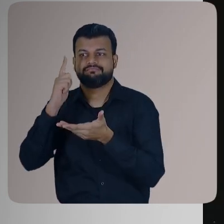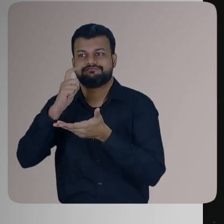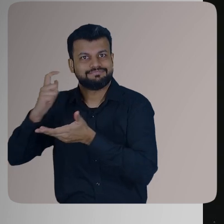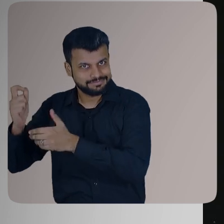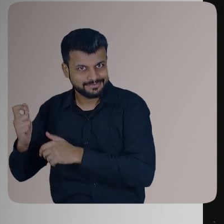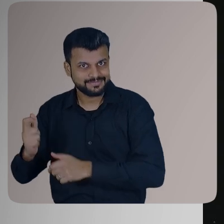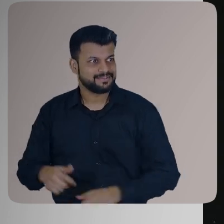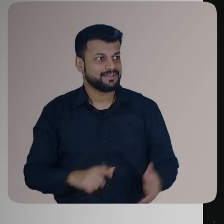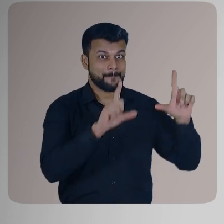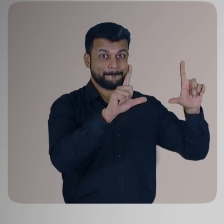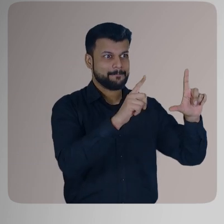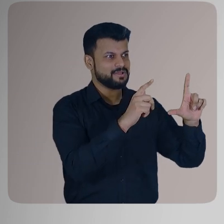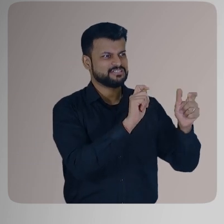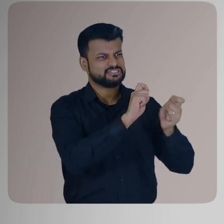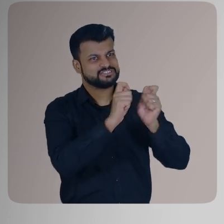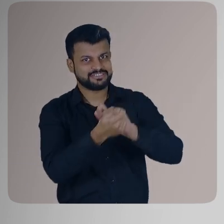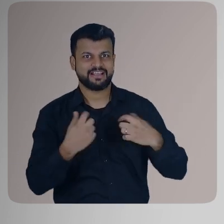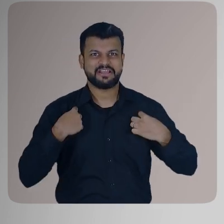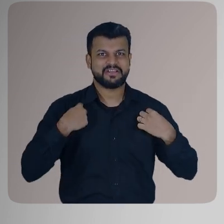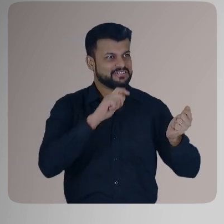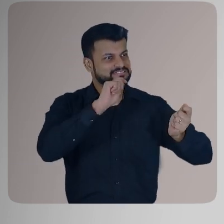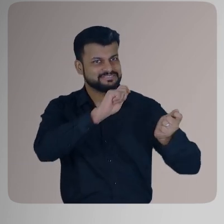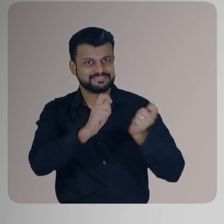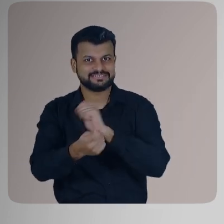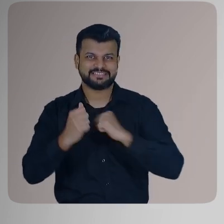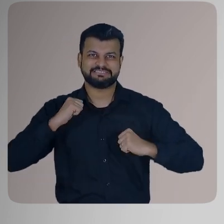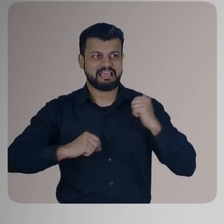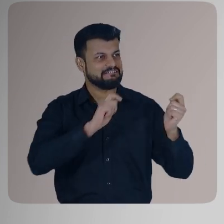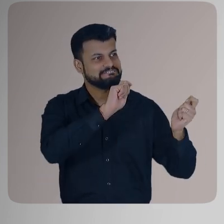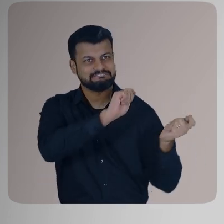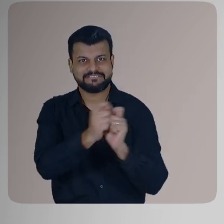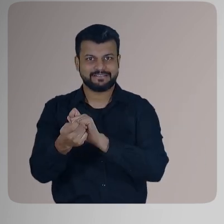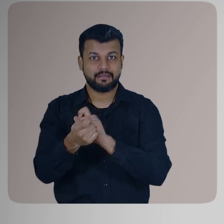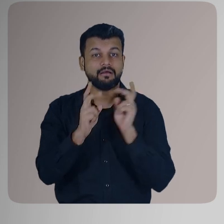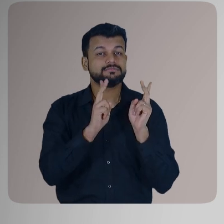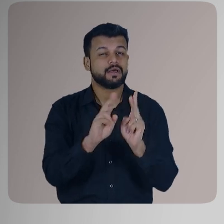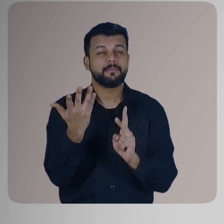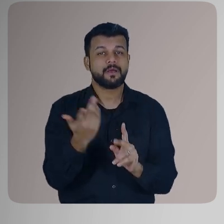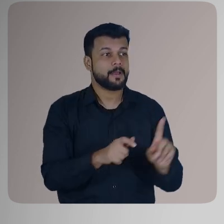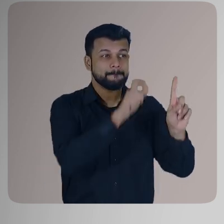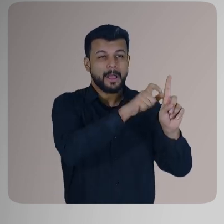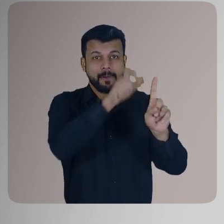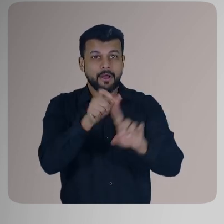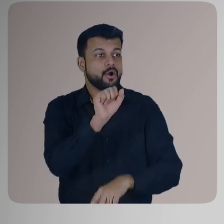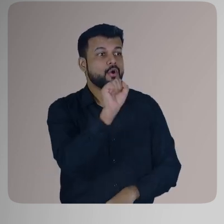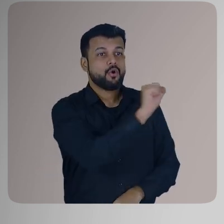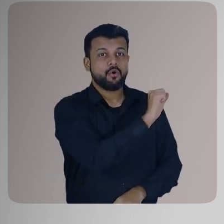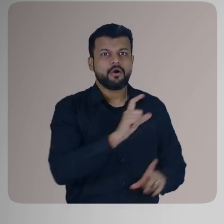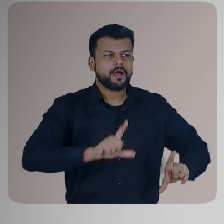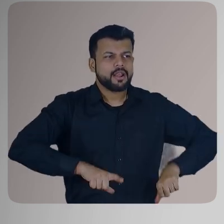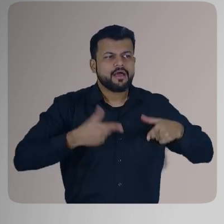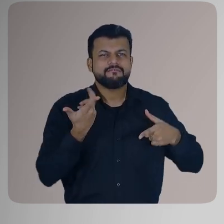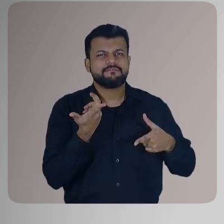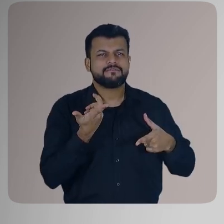Egypt. Over the years, forms, mediums, and styles have evolved, but the constant has